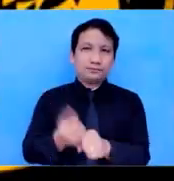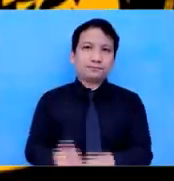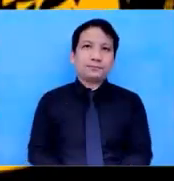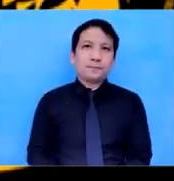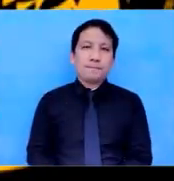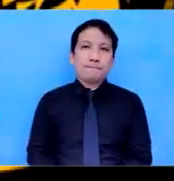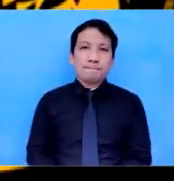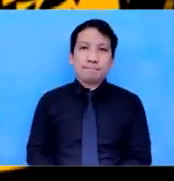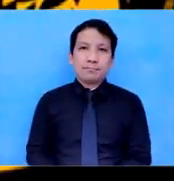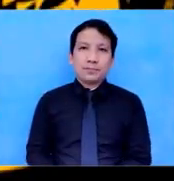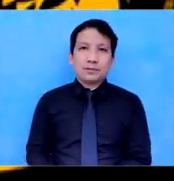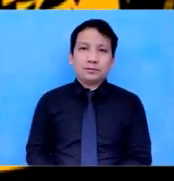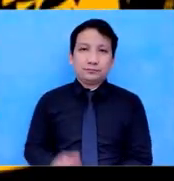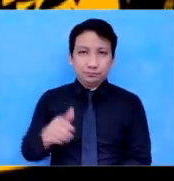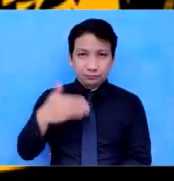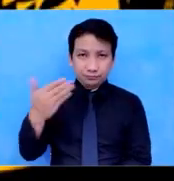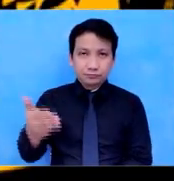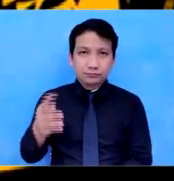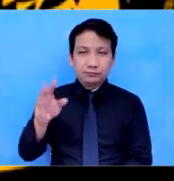Sports